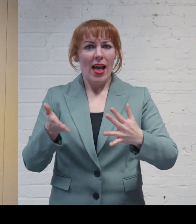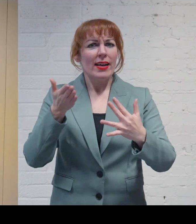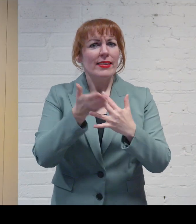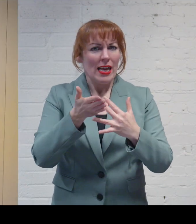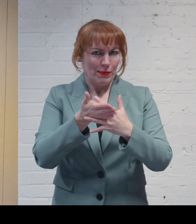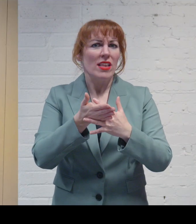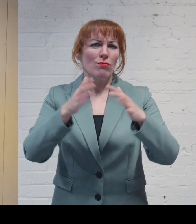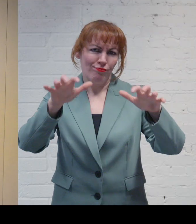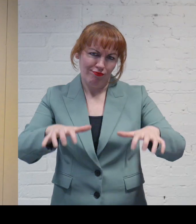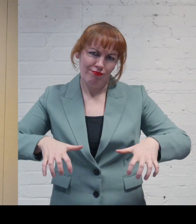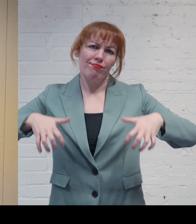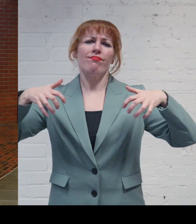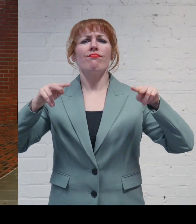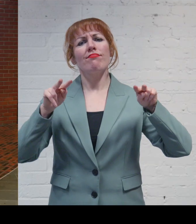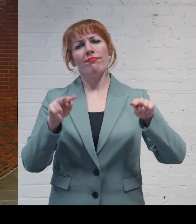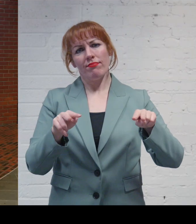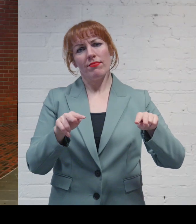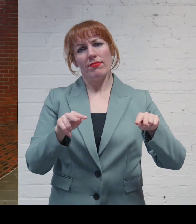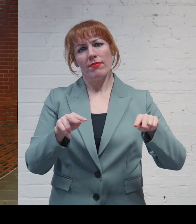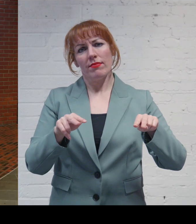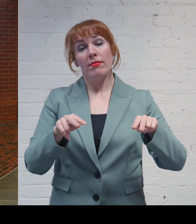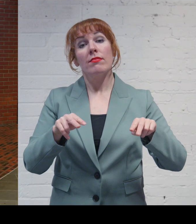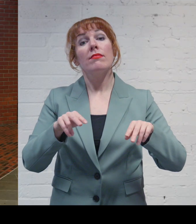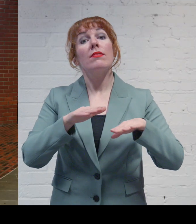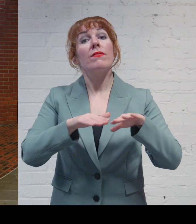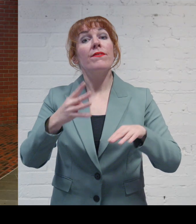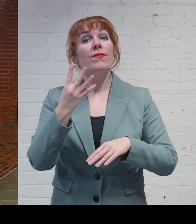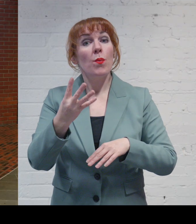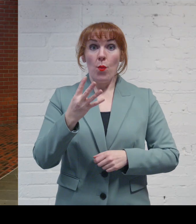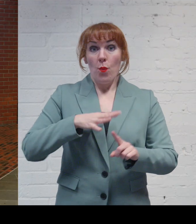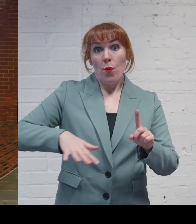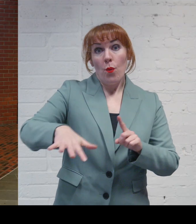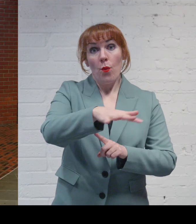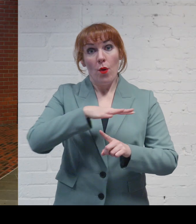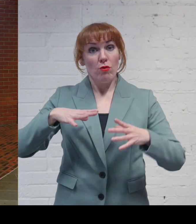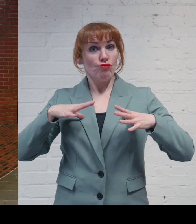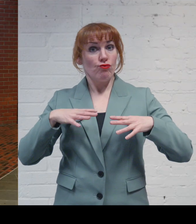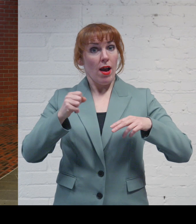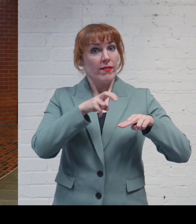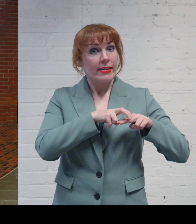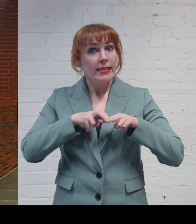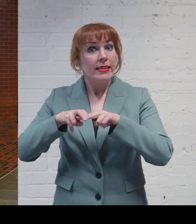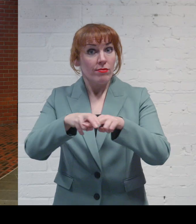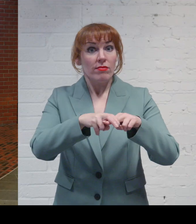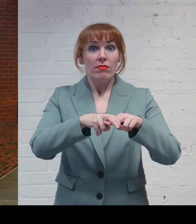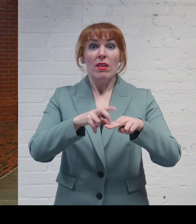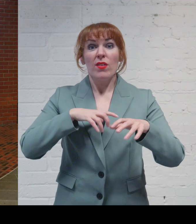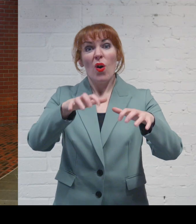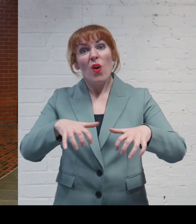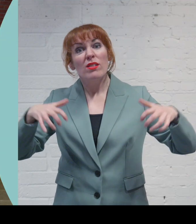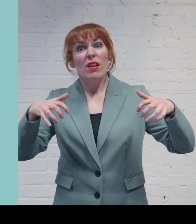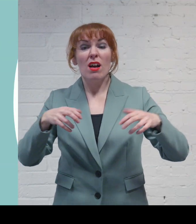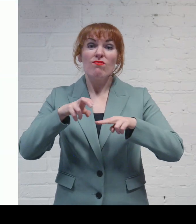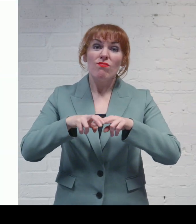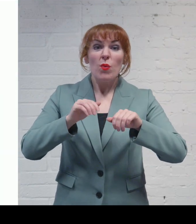the Norton Studio. The level 4 foyer has a seating area where audience members can wait before performances or